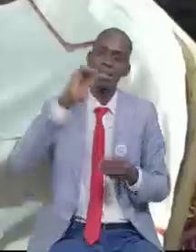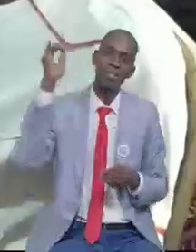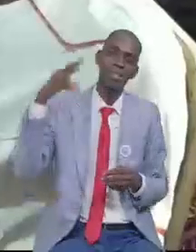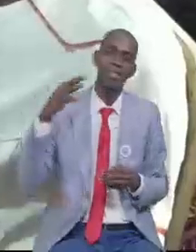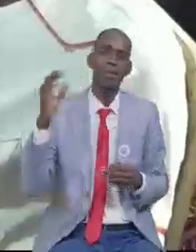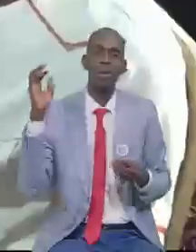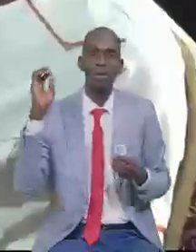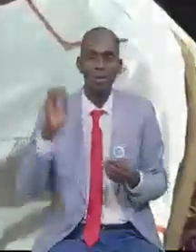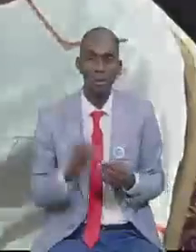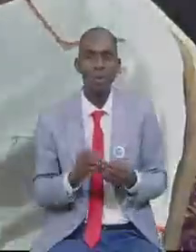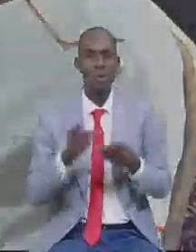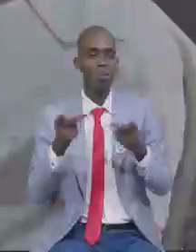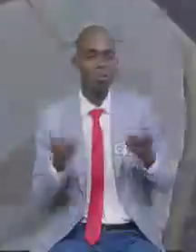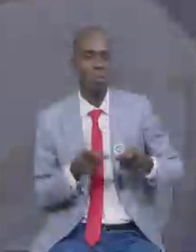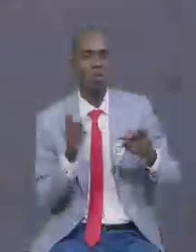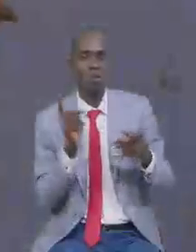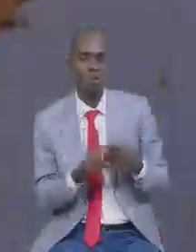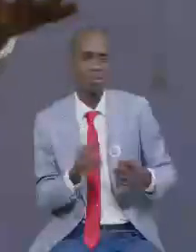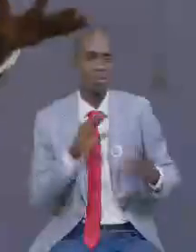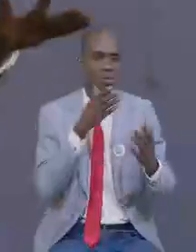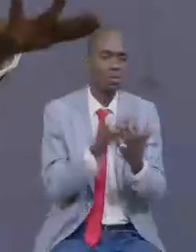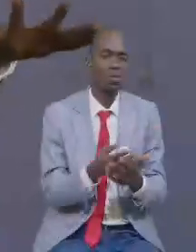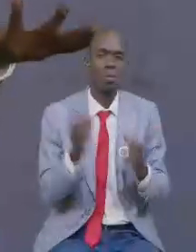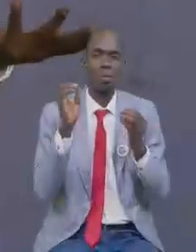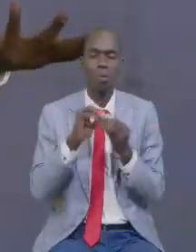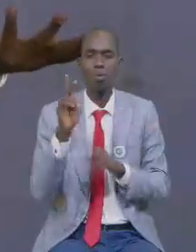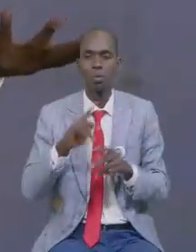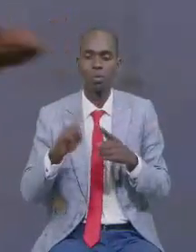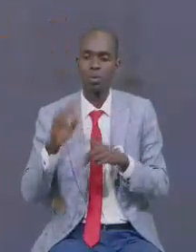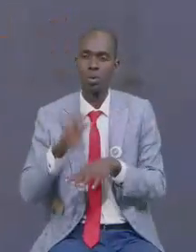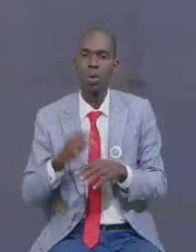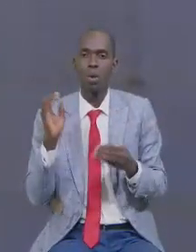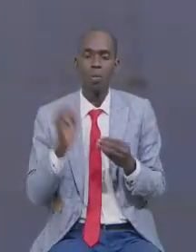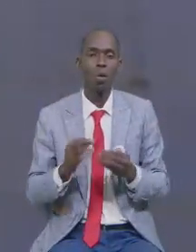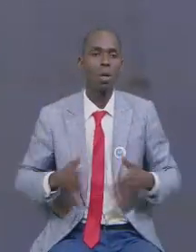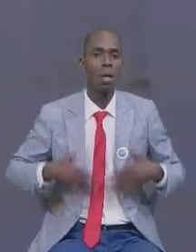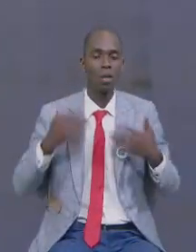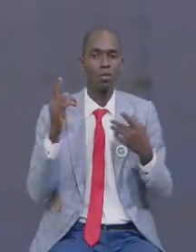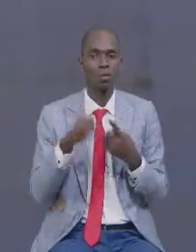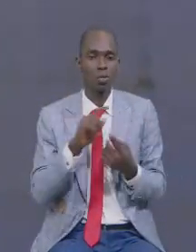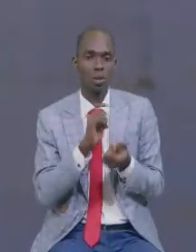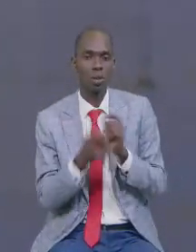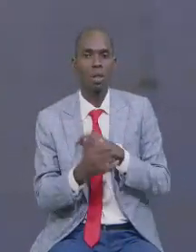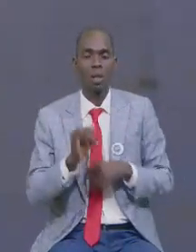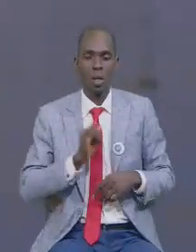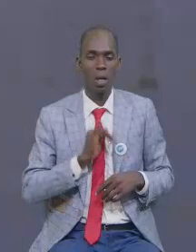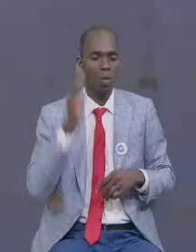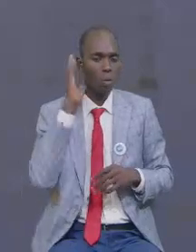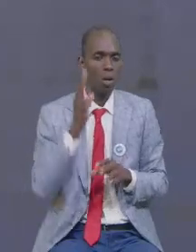territory to cover, more people to touch, and more lives to transform. I'm going to have, I'm going